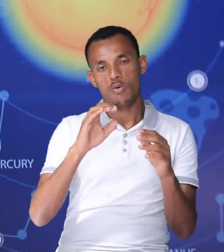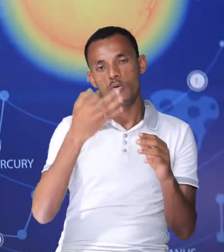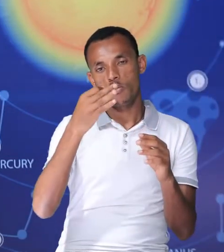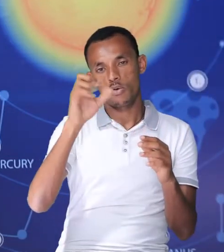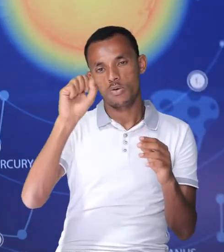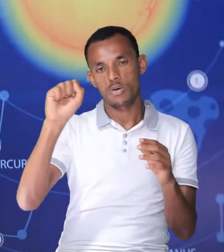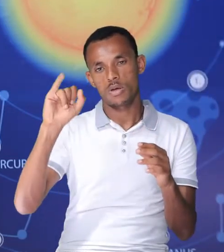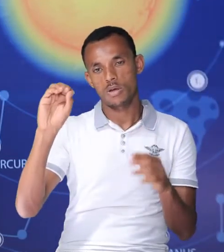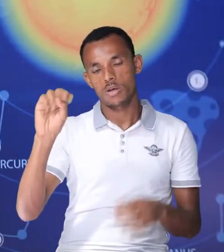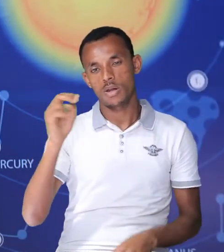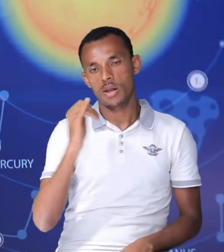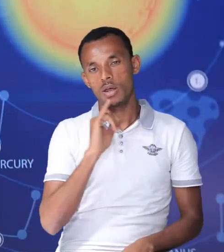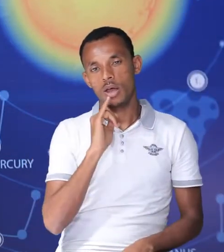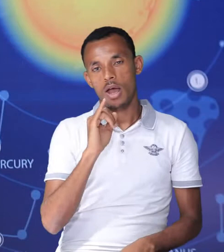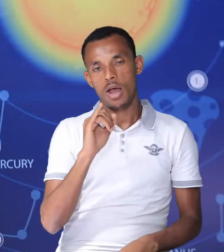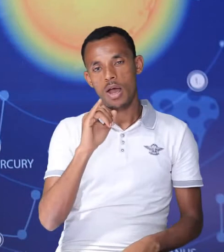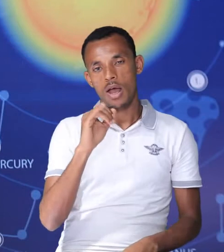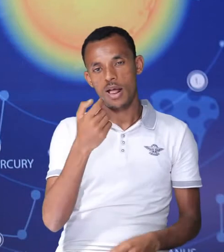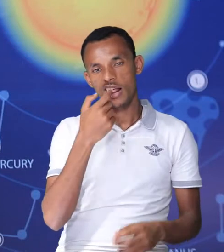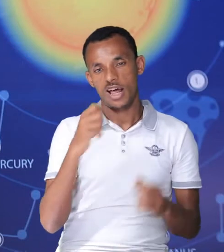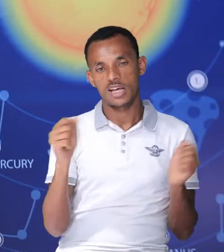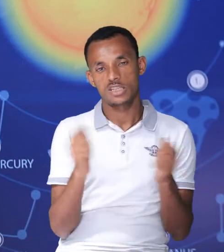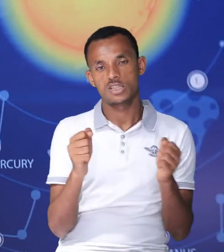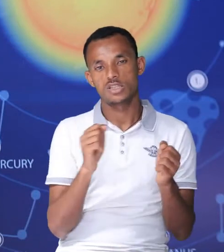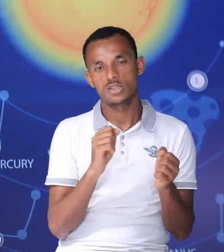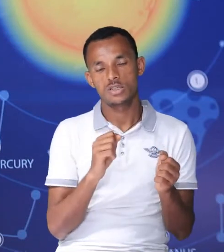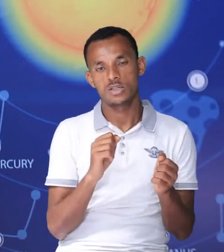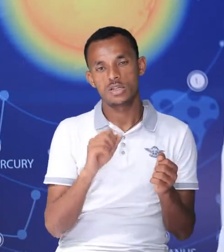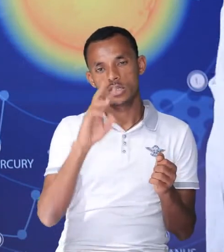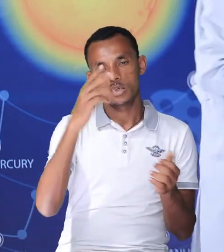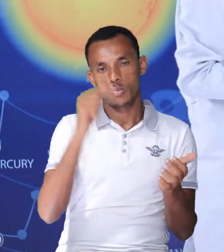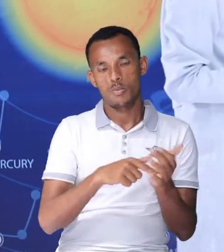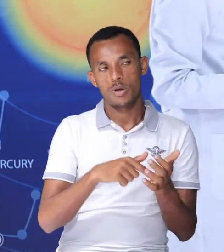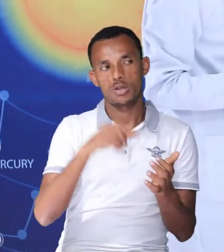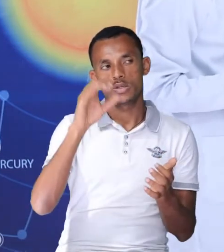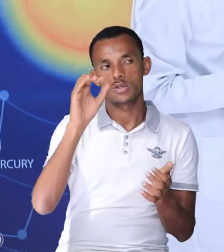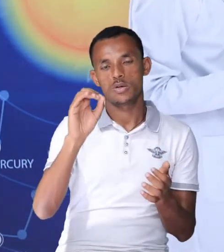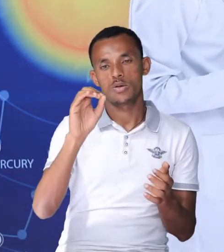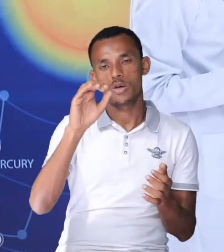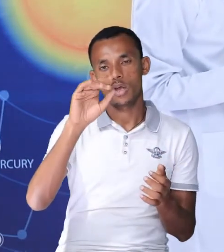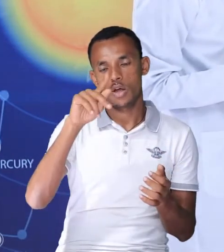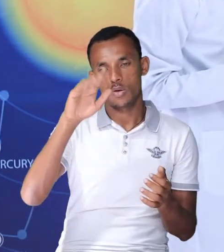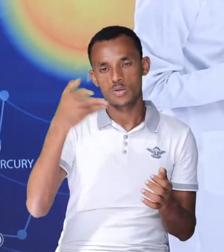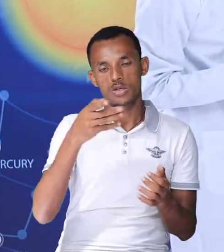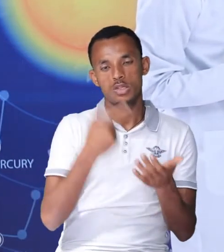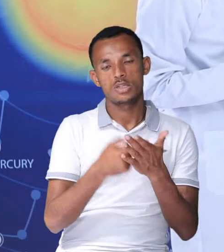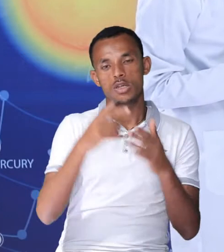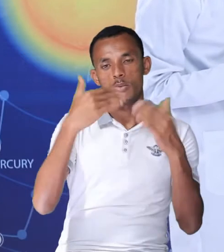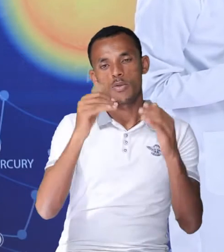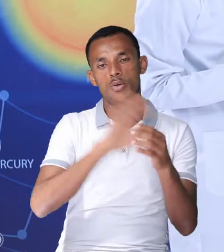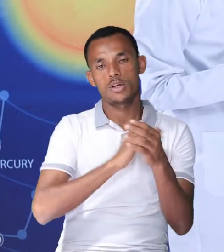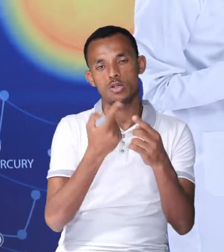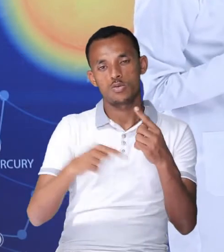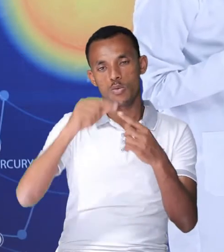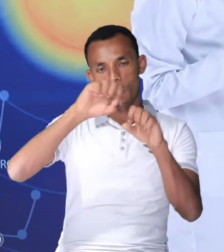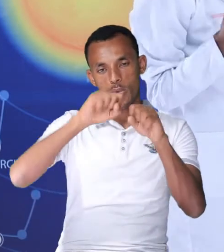about 6.01 kilojoule at 0 degrees Celsius, okay? This is the amount of energy needed to